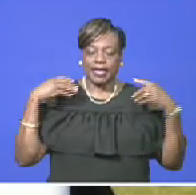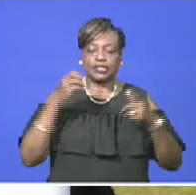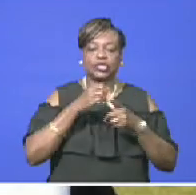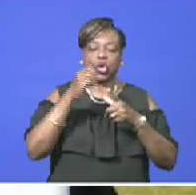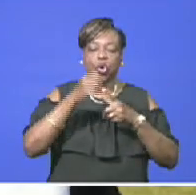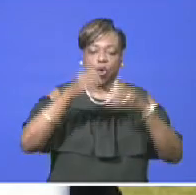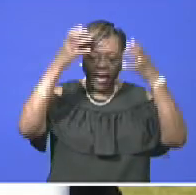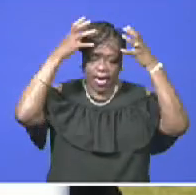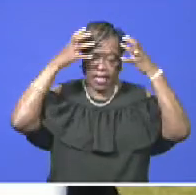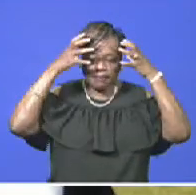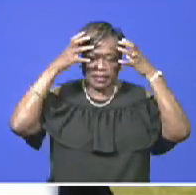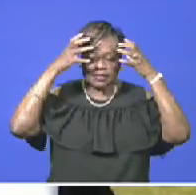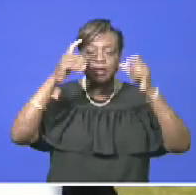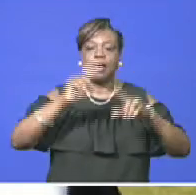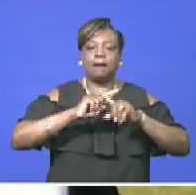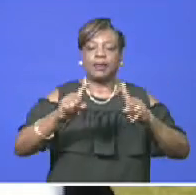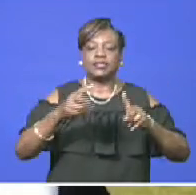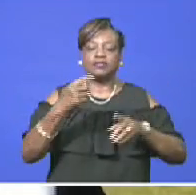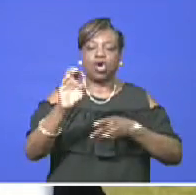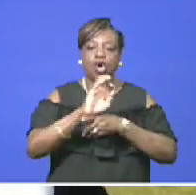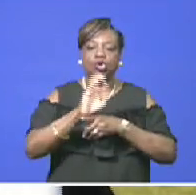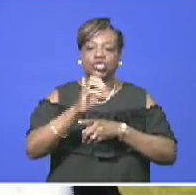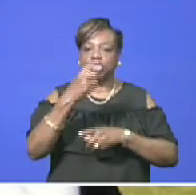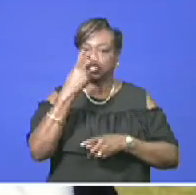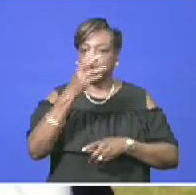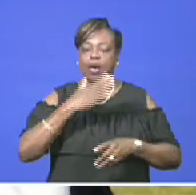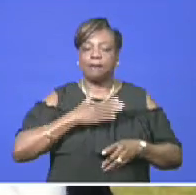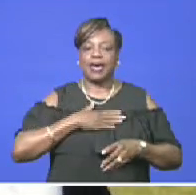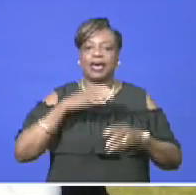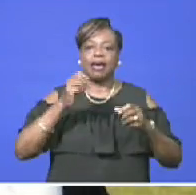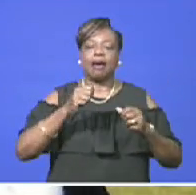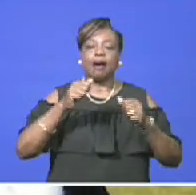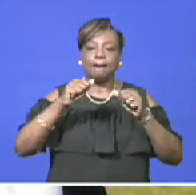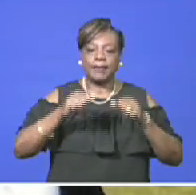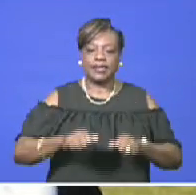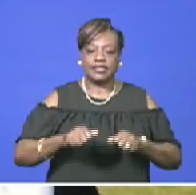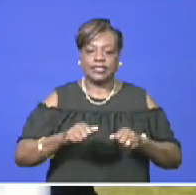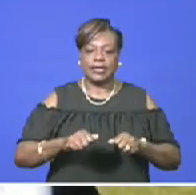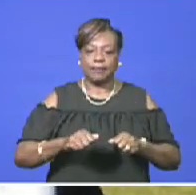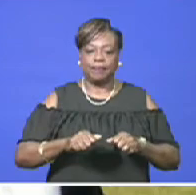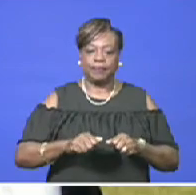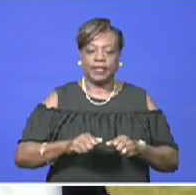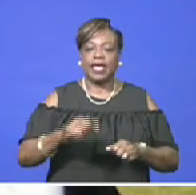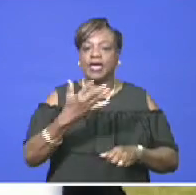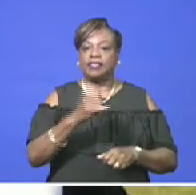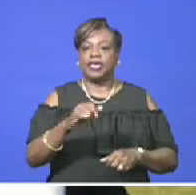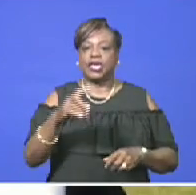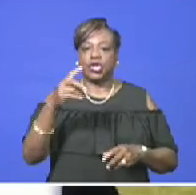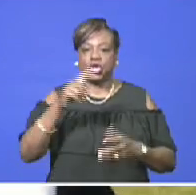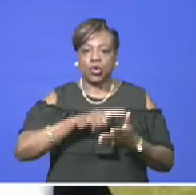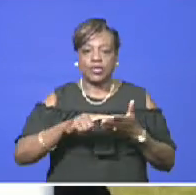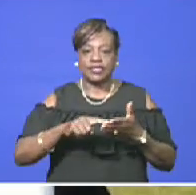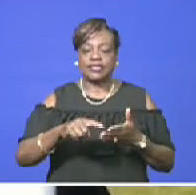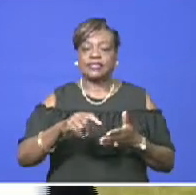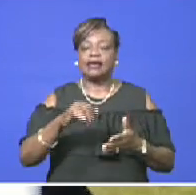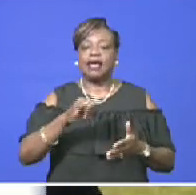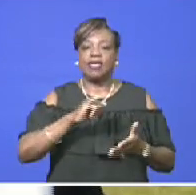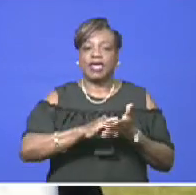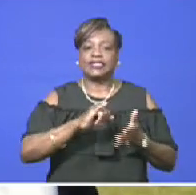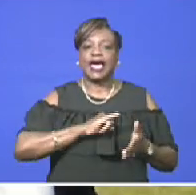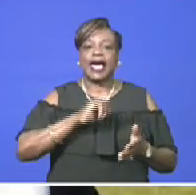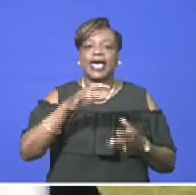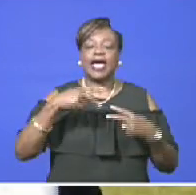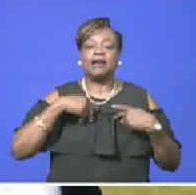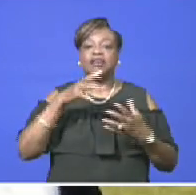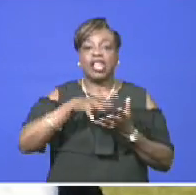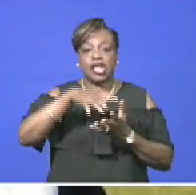athletic ability, simply because I'd already learned some techniques about contact football. They noticed that. And so in seeing that, they sent for